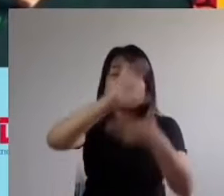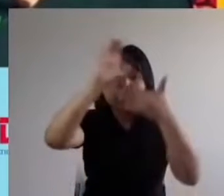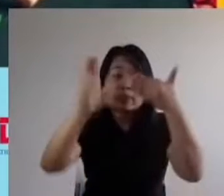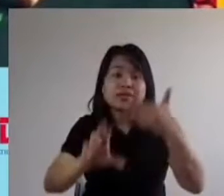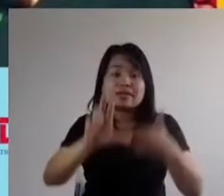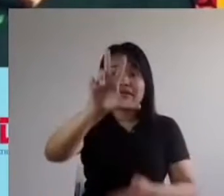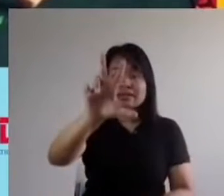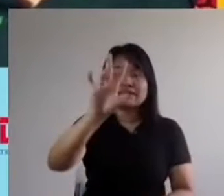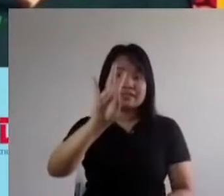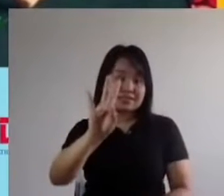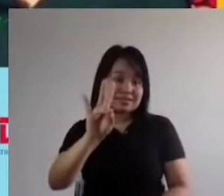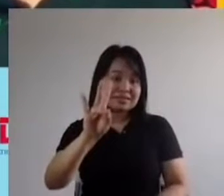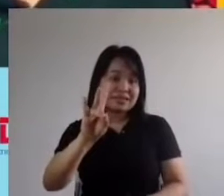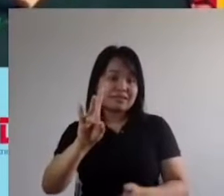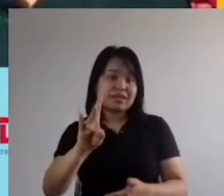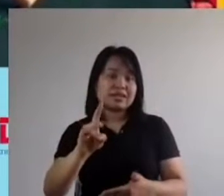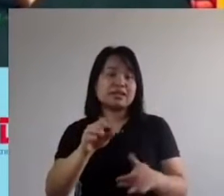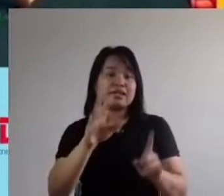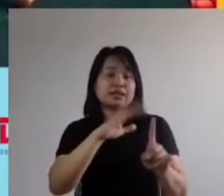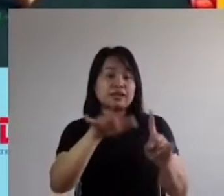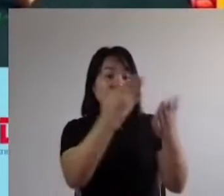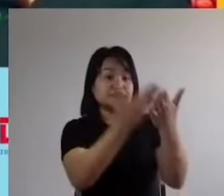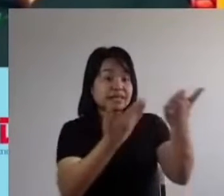one, if you can see, no,